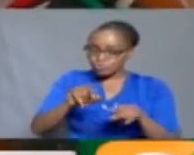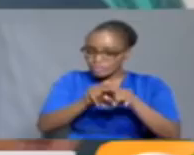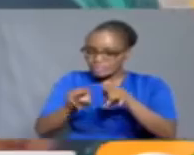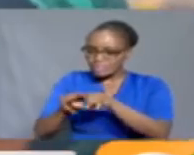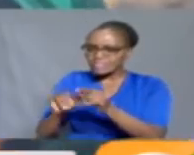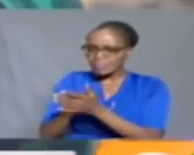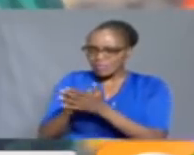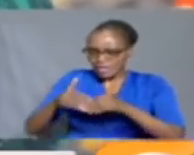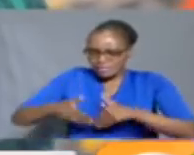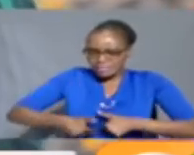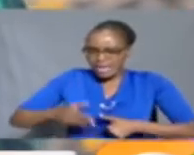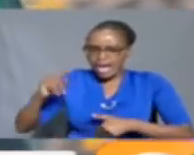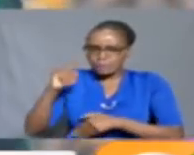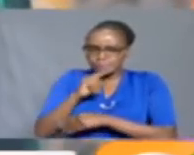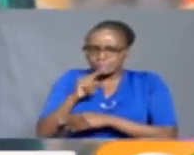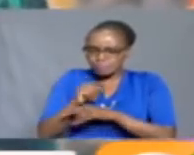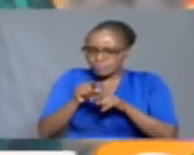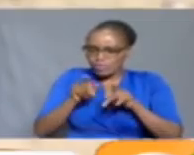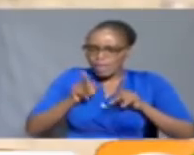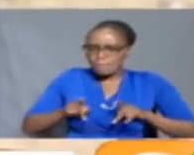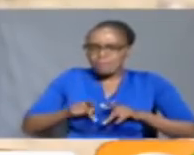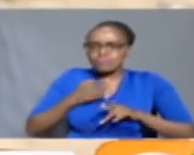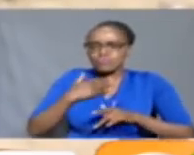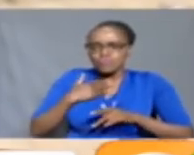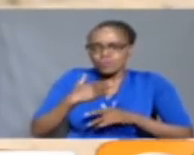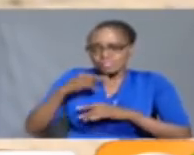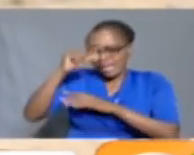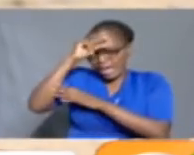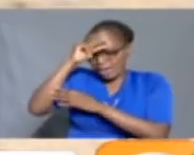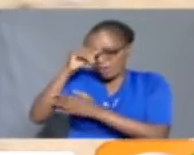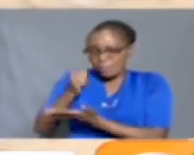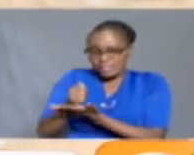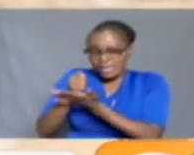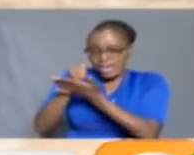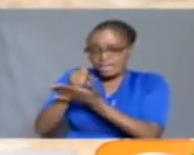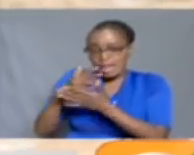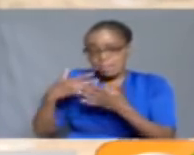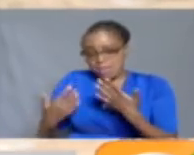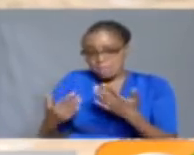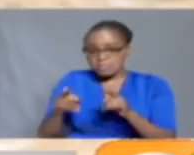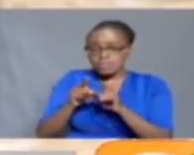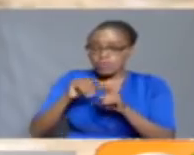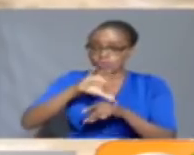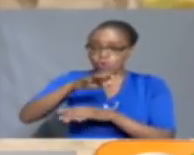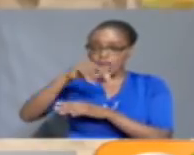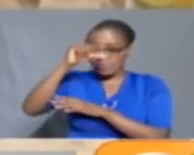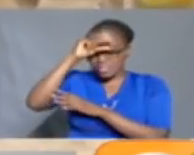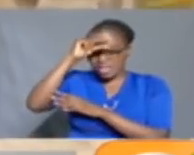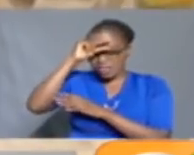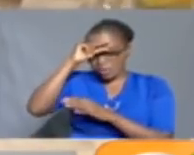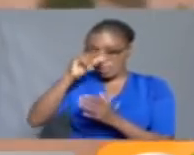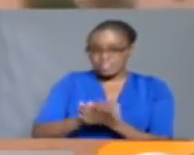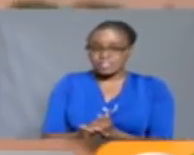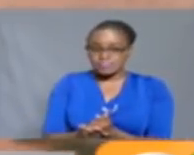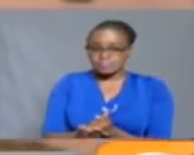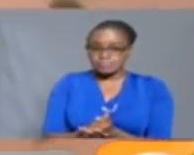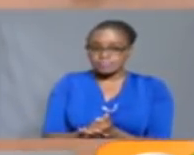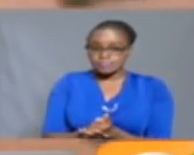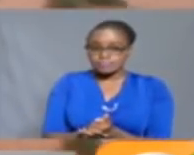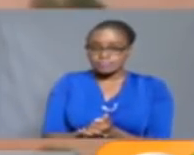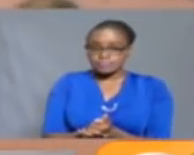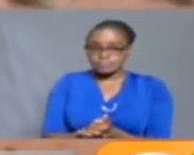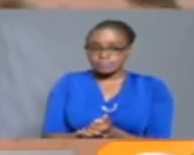of the drought, with locals longing for government aid either from their county government.